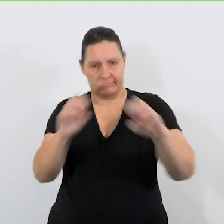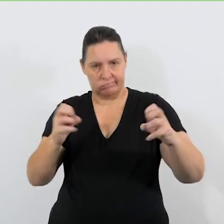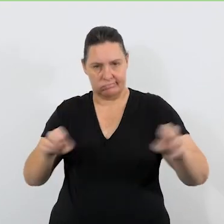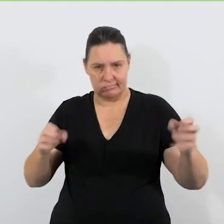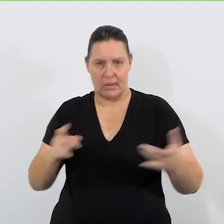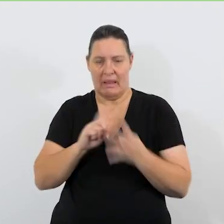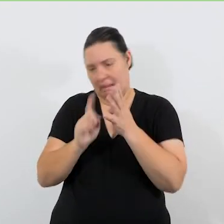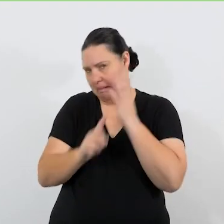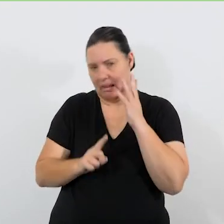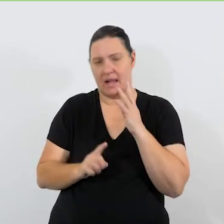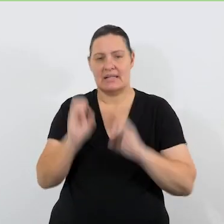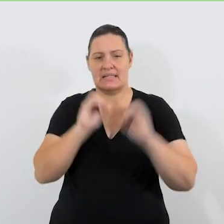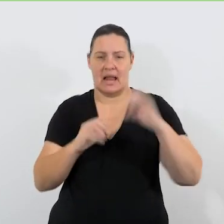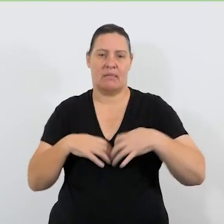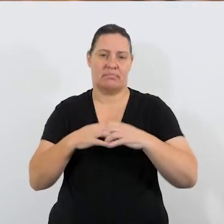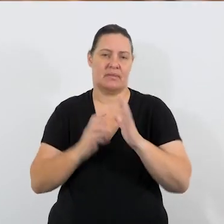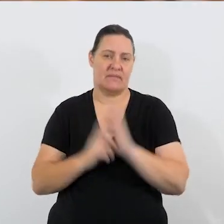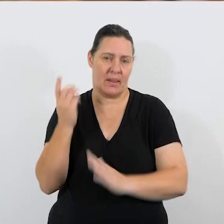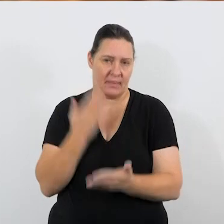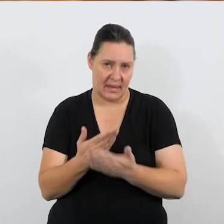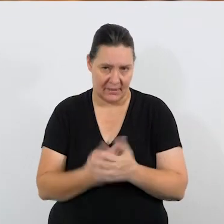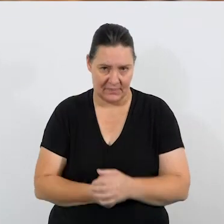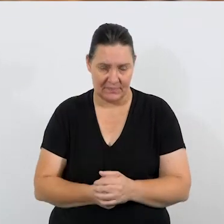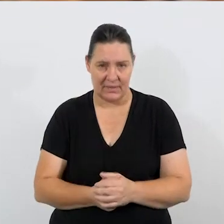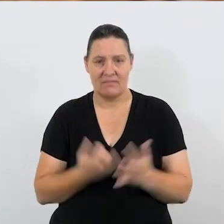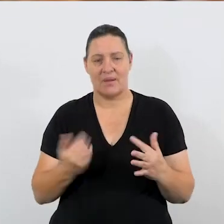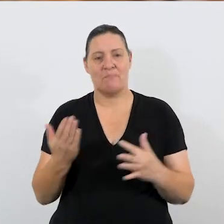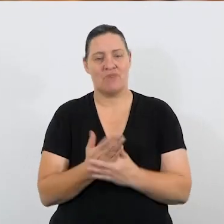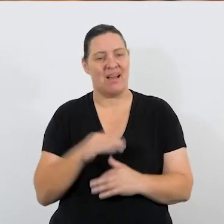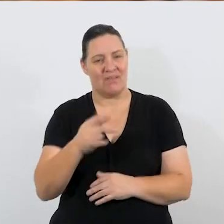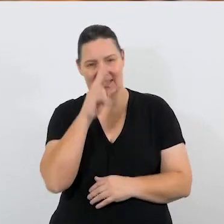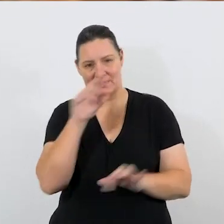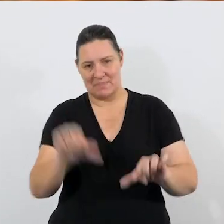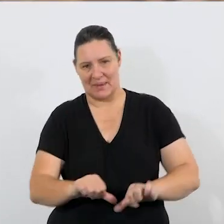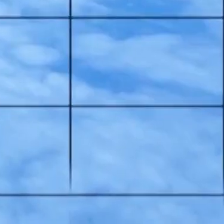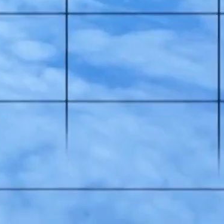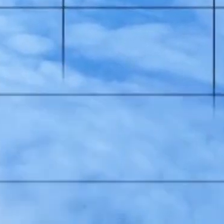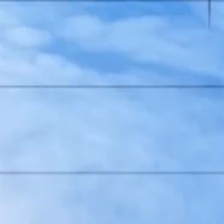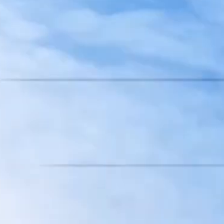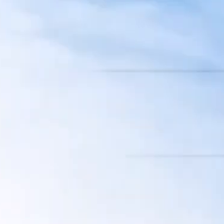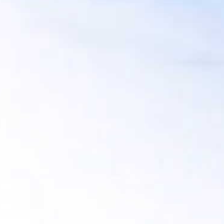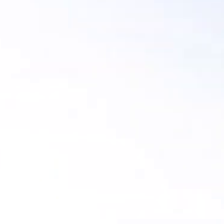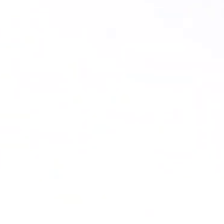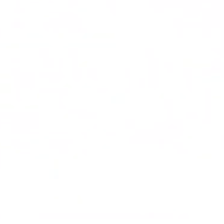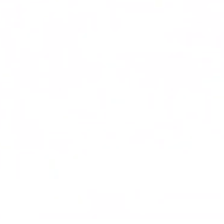different cell type. So we are going to leave it here for now, and I'll see you after the ad break.